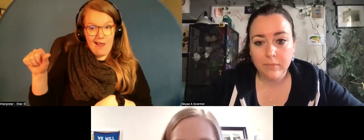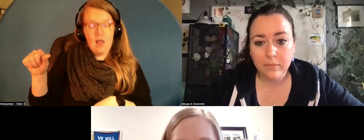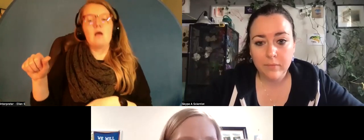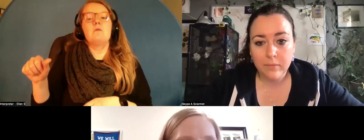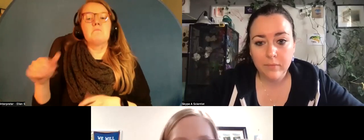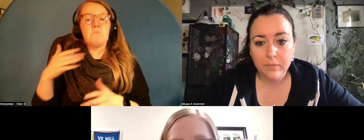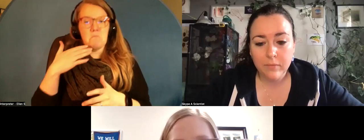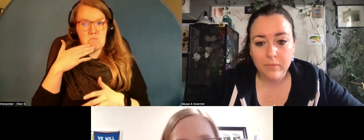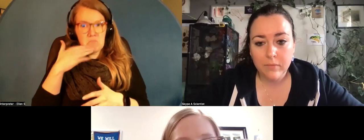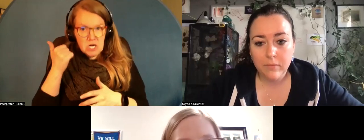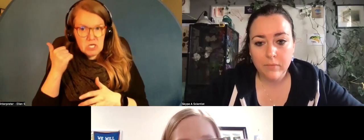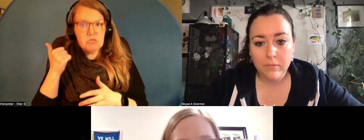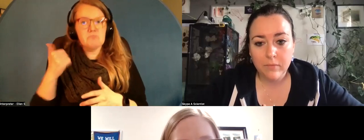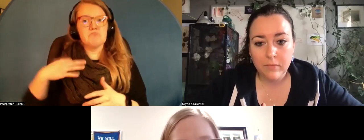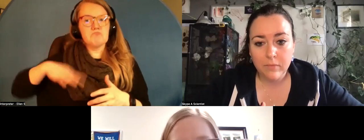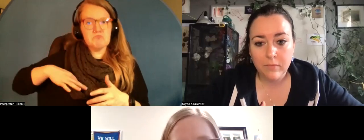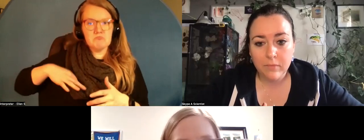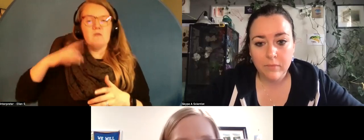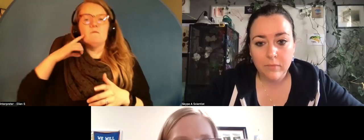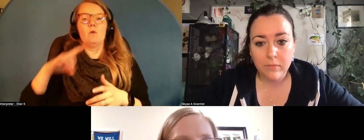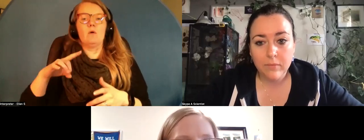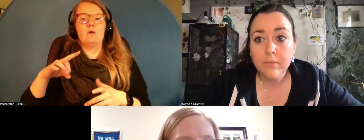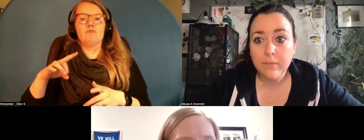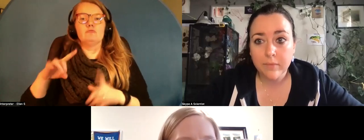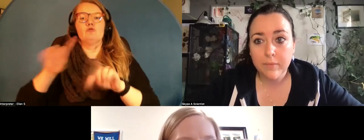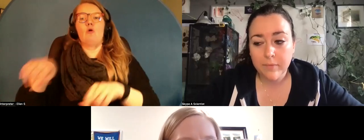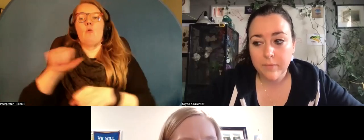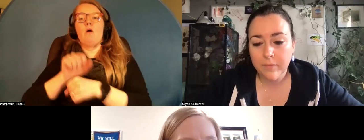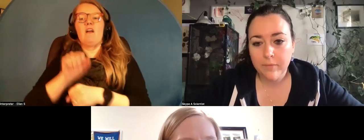And again, you could go and work in a veterinary